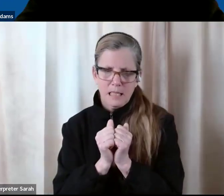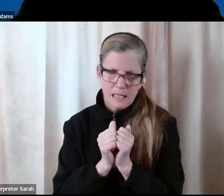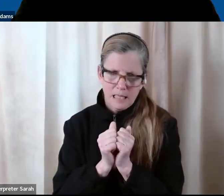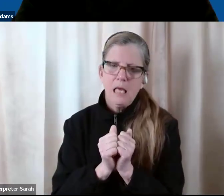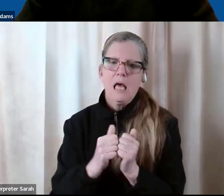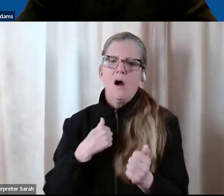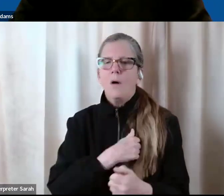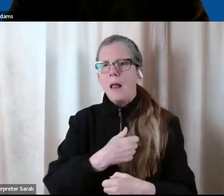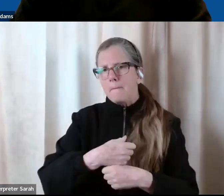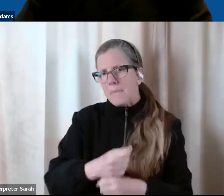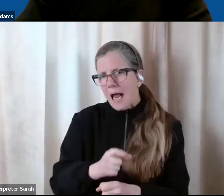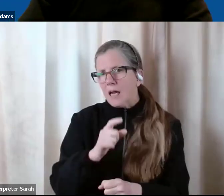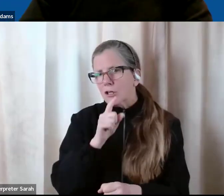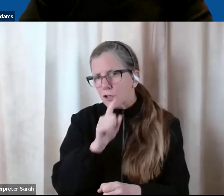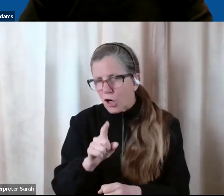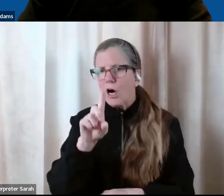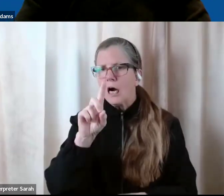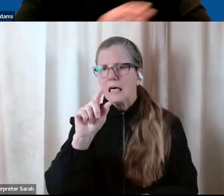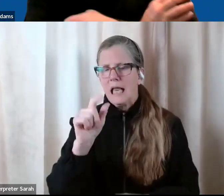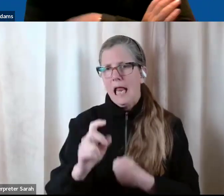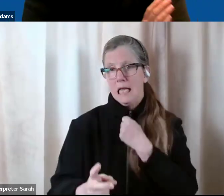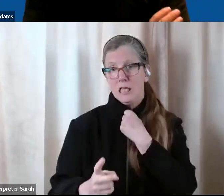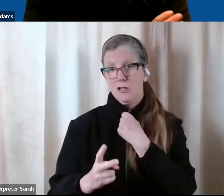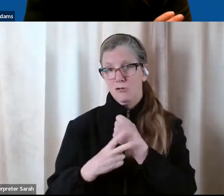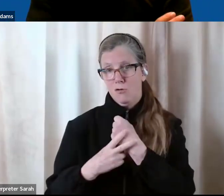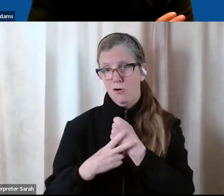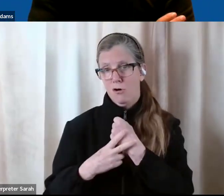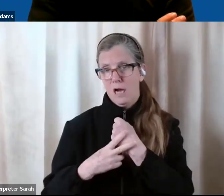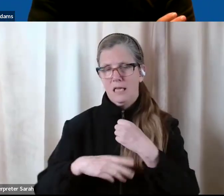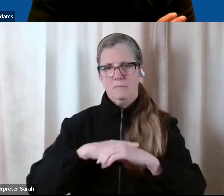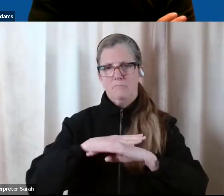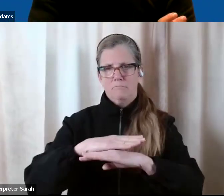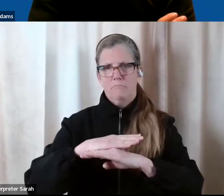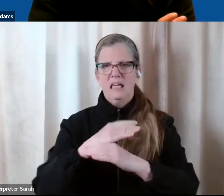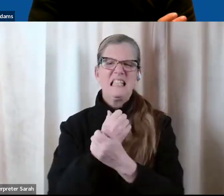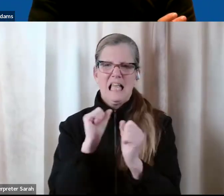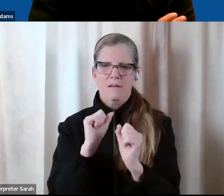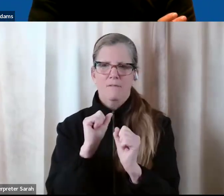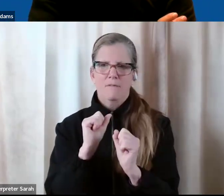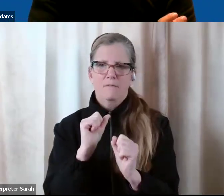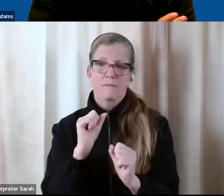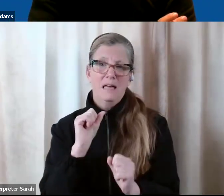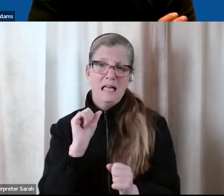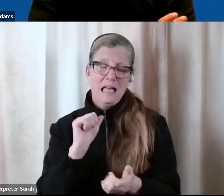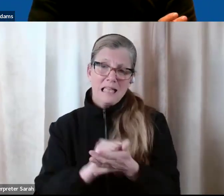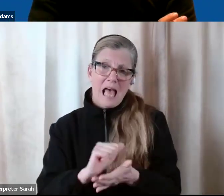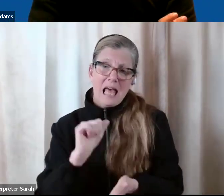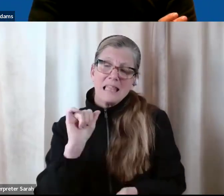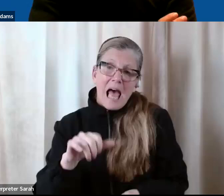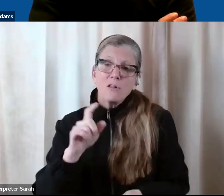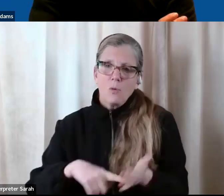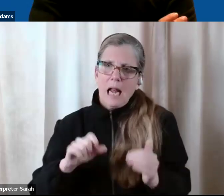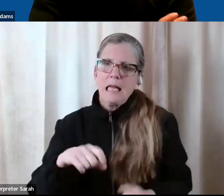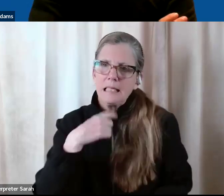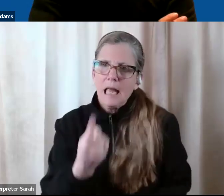the data, or to make sure that the data that's stored is secure. And that's the reassurance that I can give you, right? Okay,